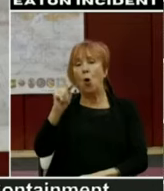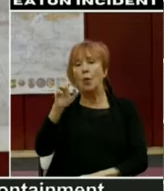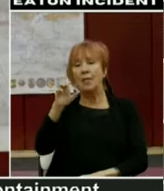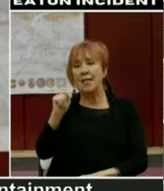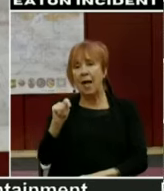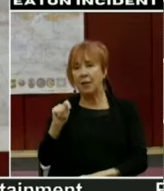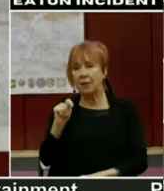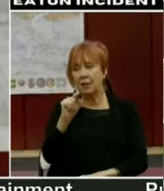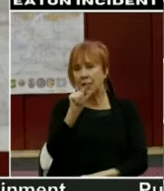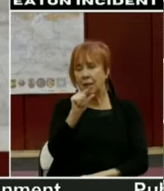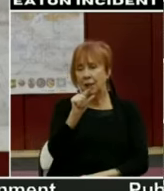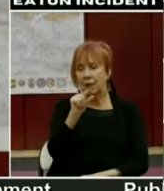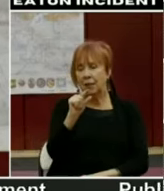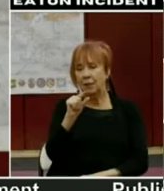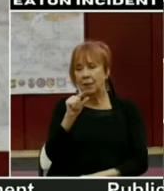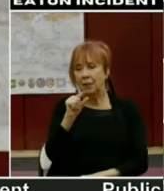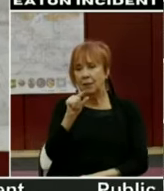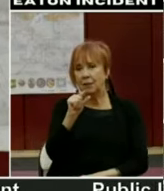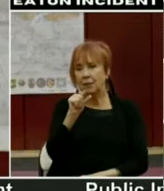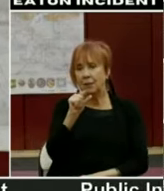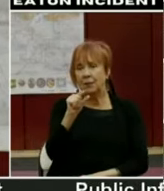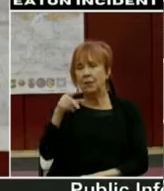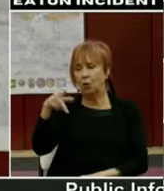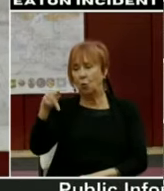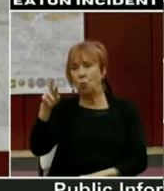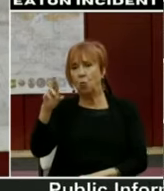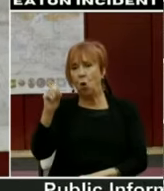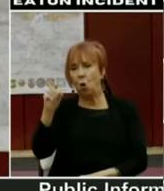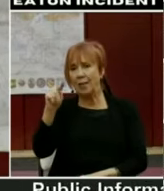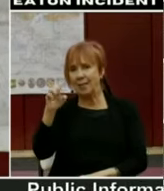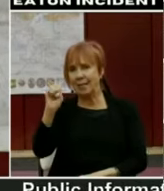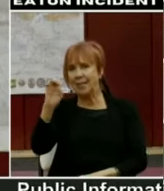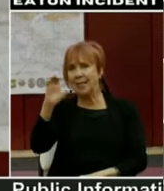protect.genesis.com, and I'll spell it out. It's protect,